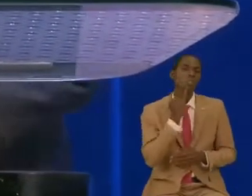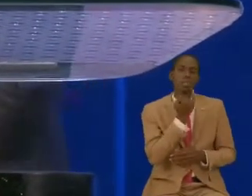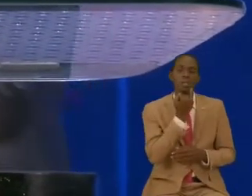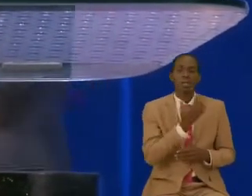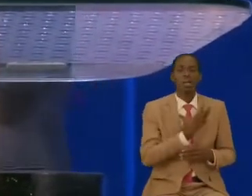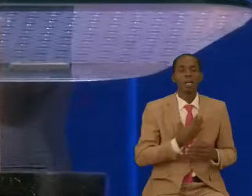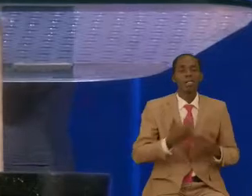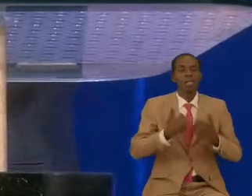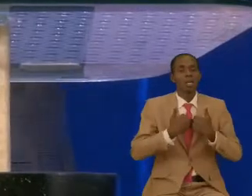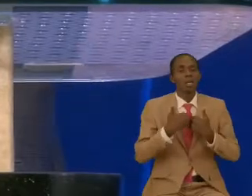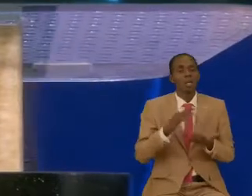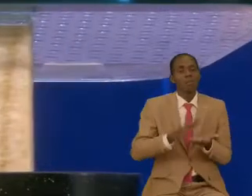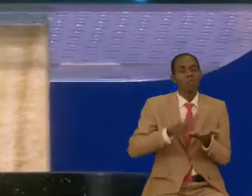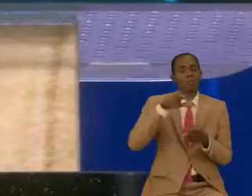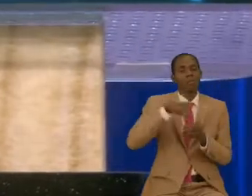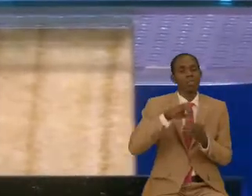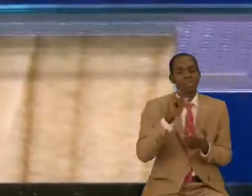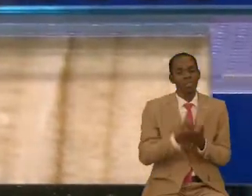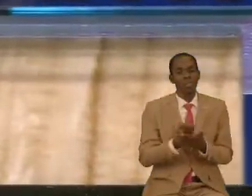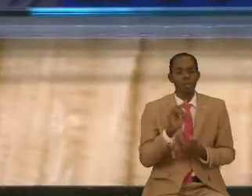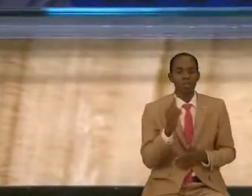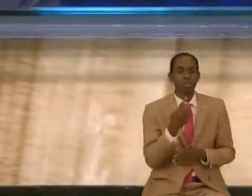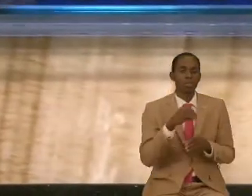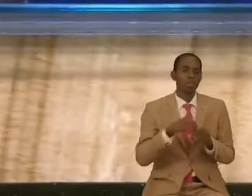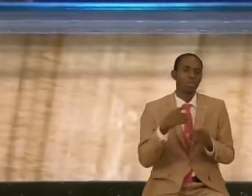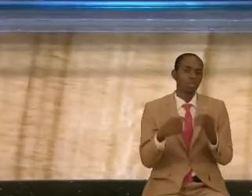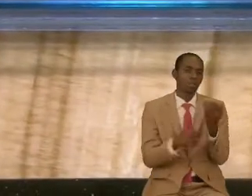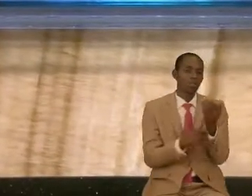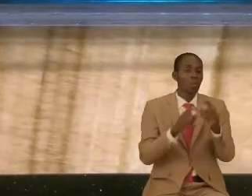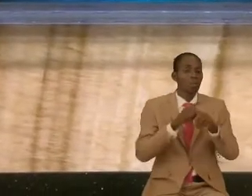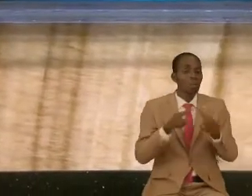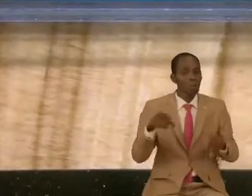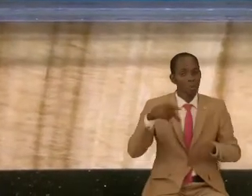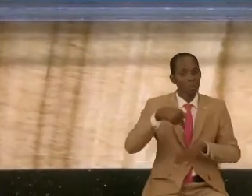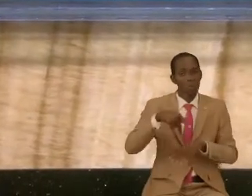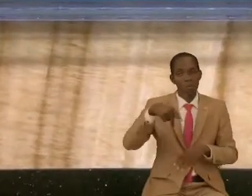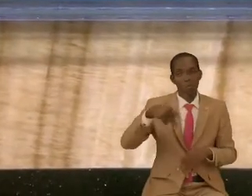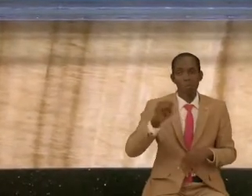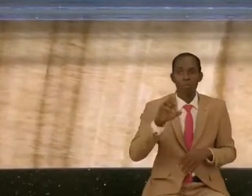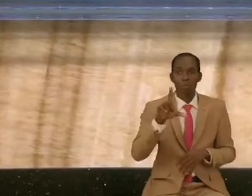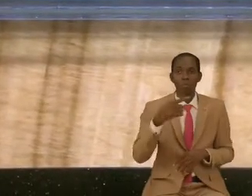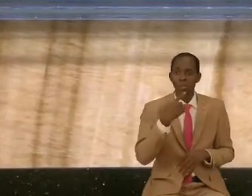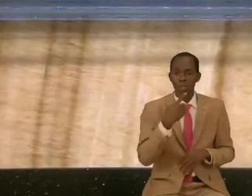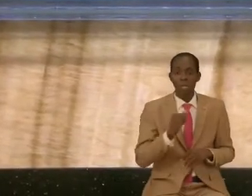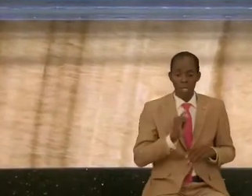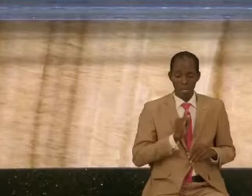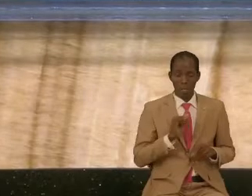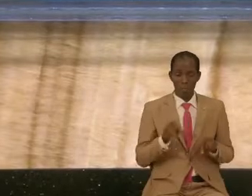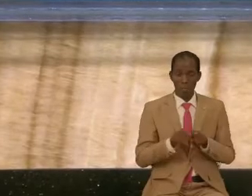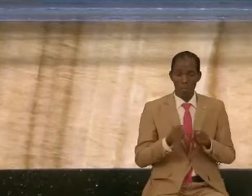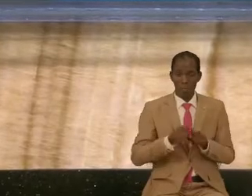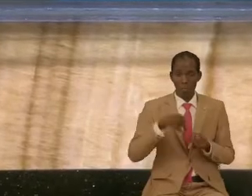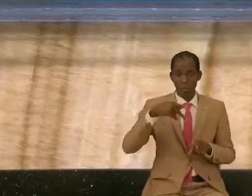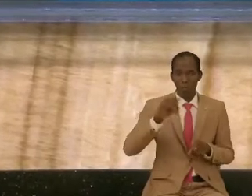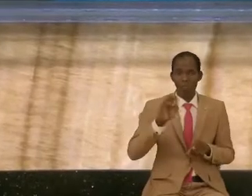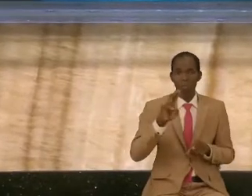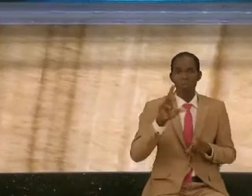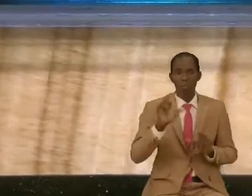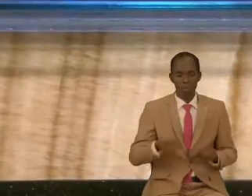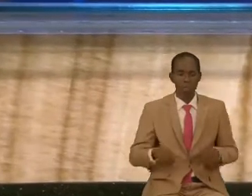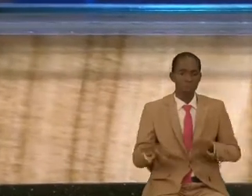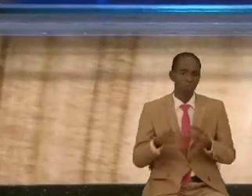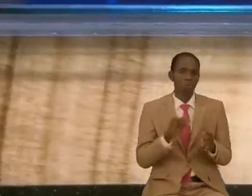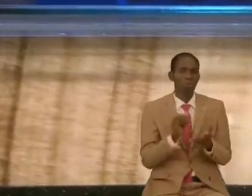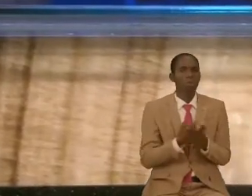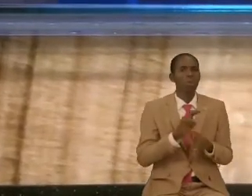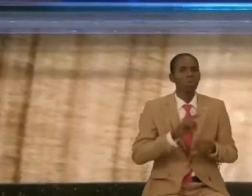only in that, in the flesh. But Paul the apostle said, I could do that if I wanted to, but there's no value